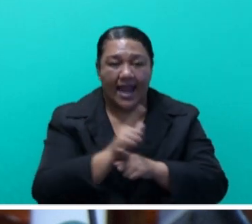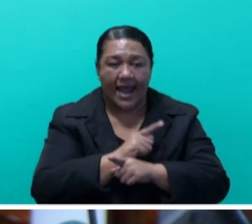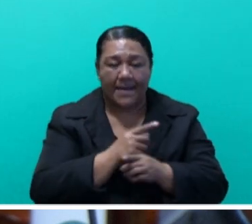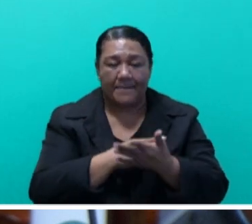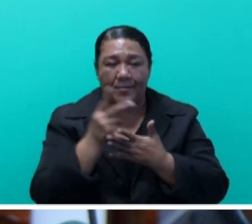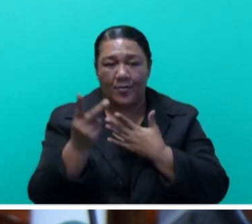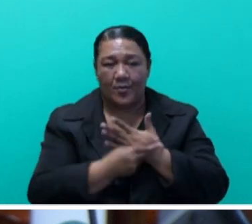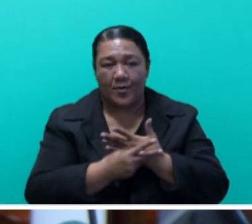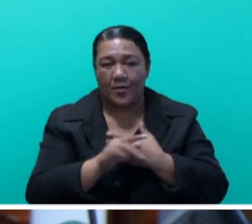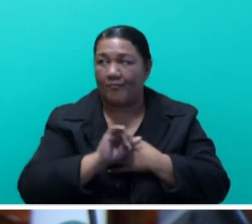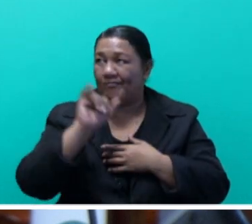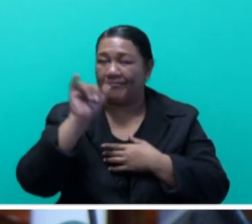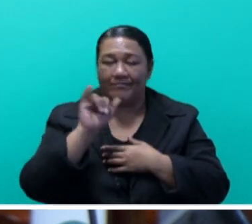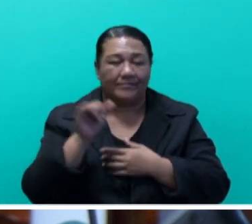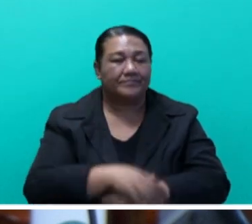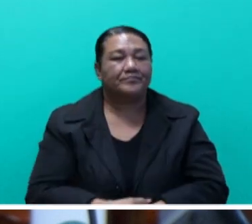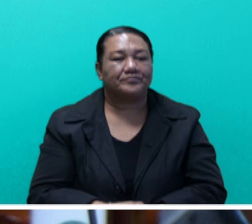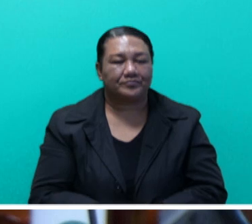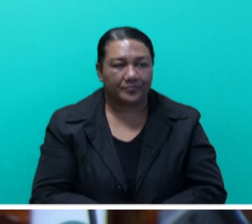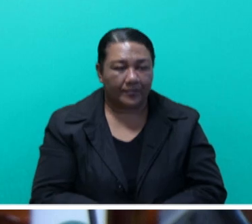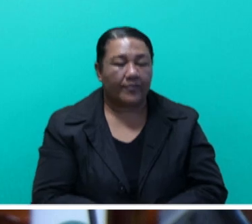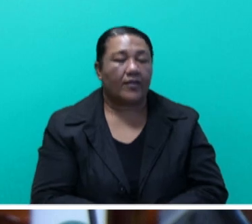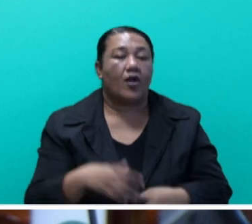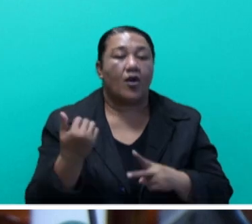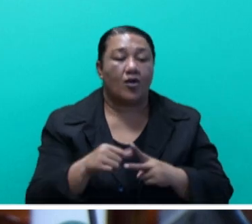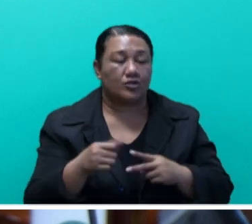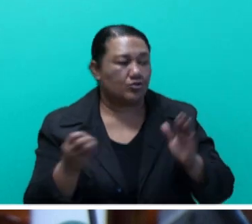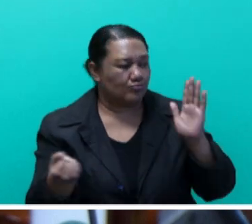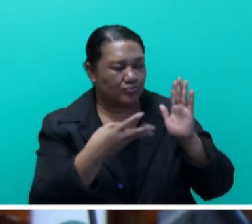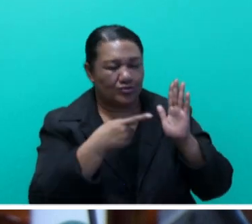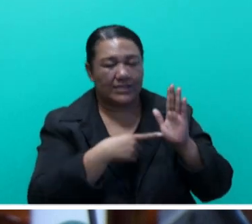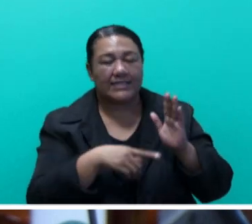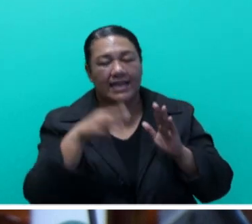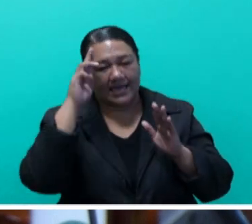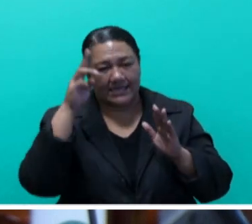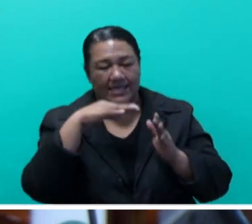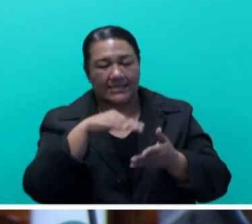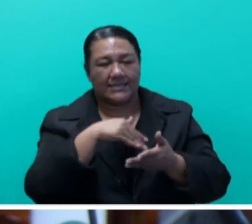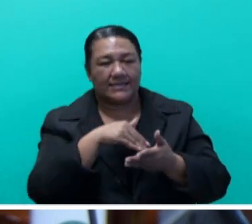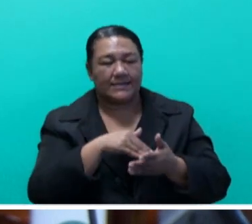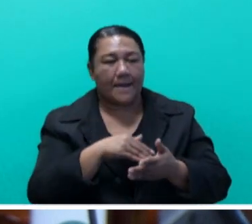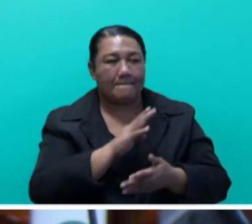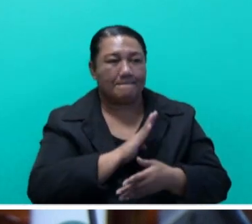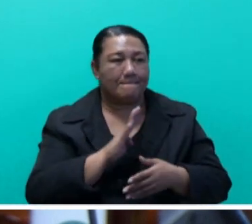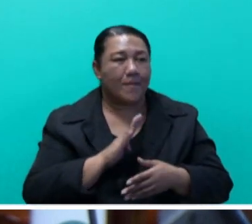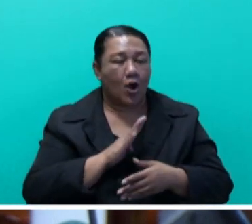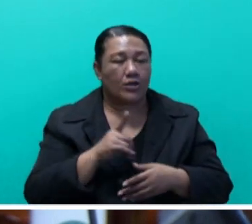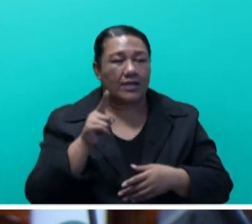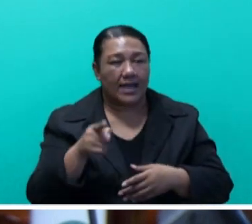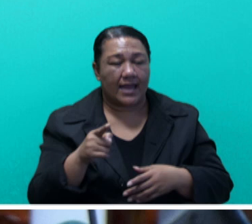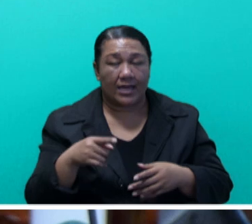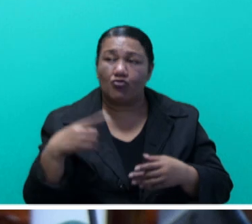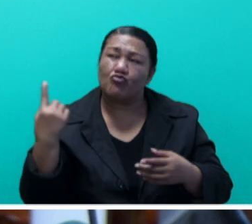Reps is also on our National Employment Centre Board. 7, encouraging workers engaged